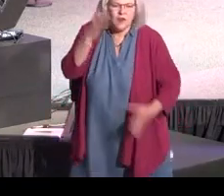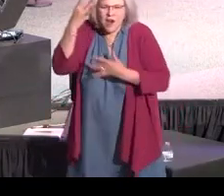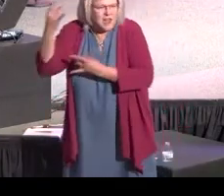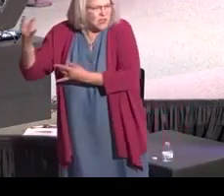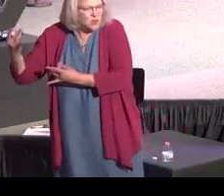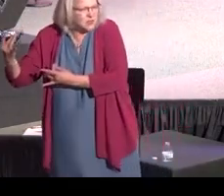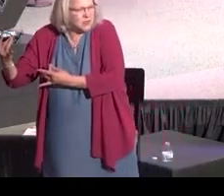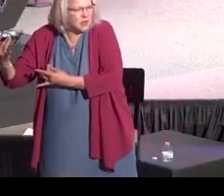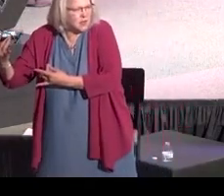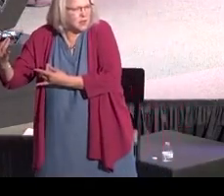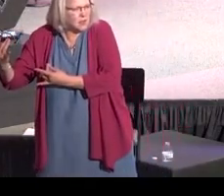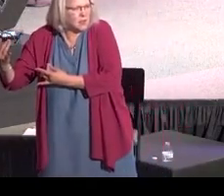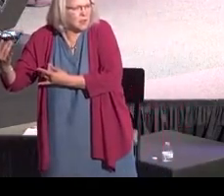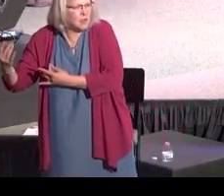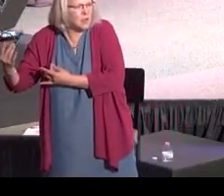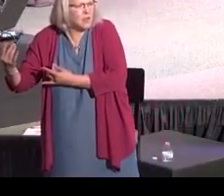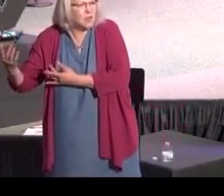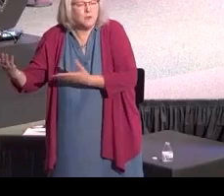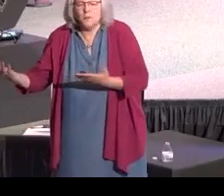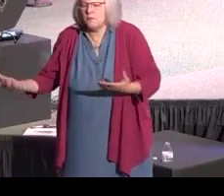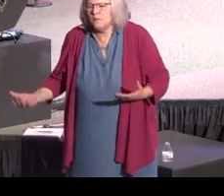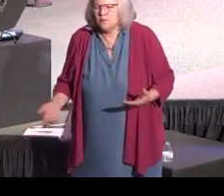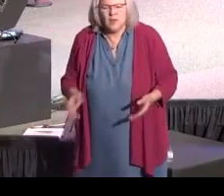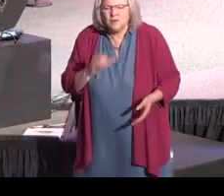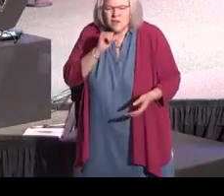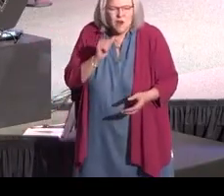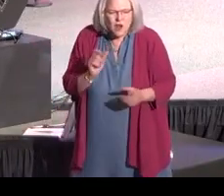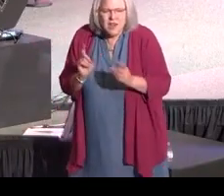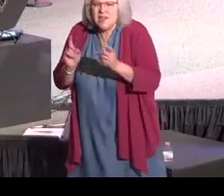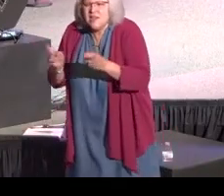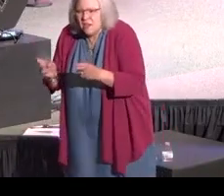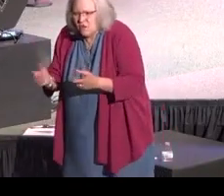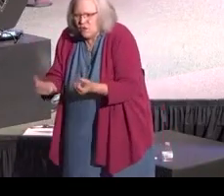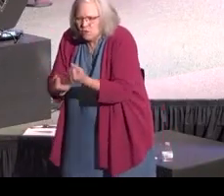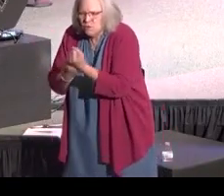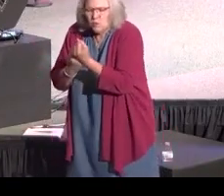approval will never give you their approval.